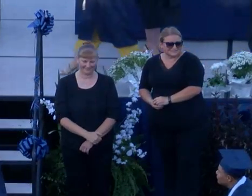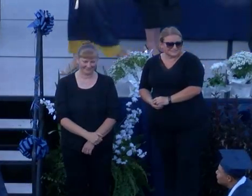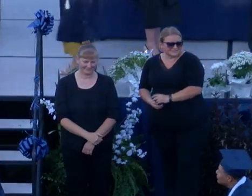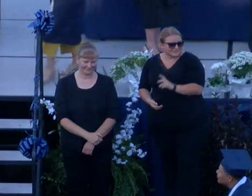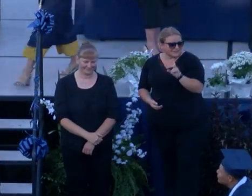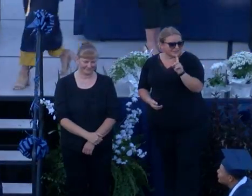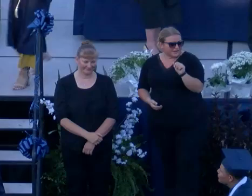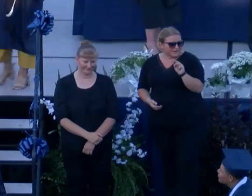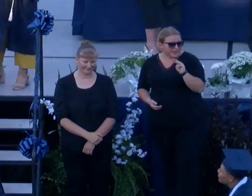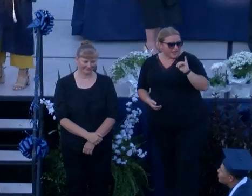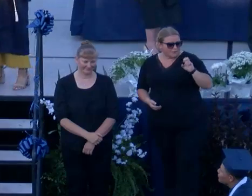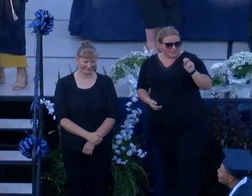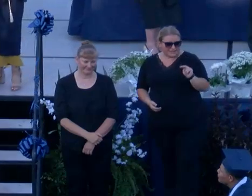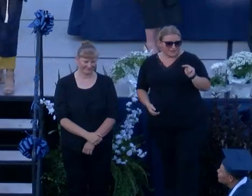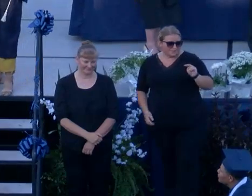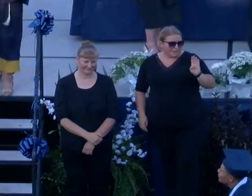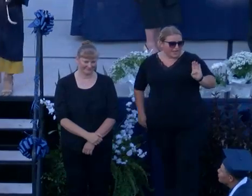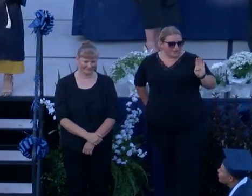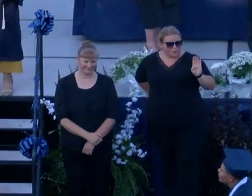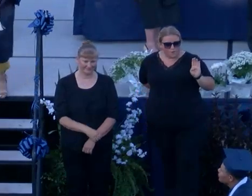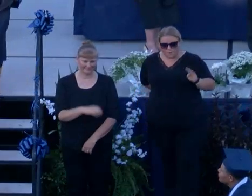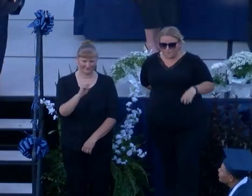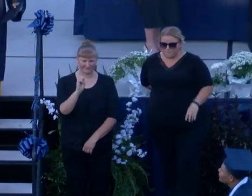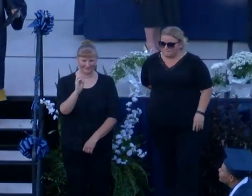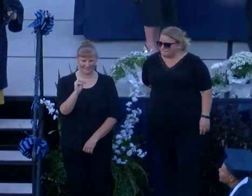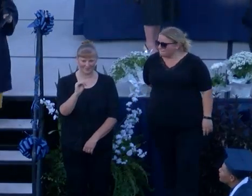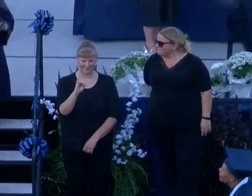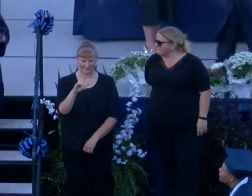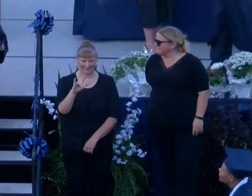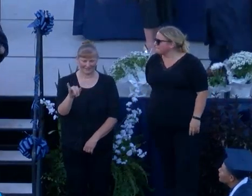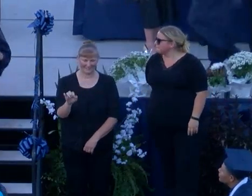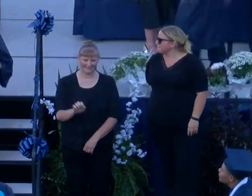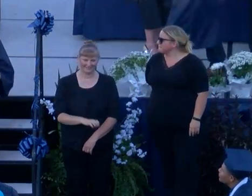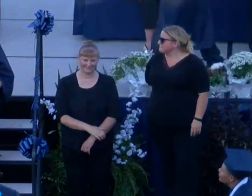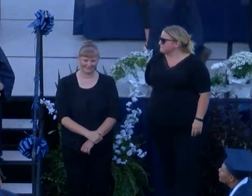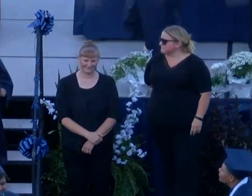Damian Blanco. Emily Hernandez.